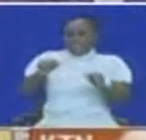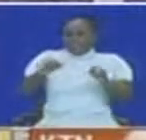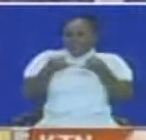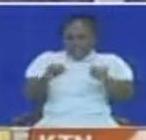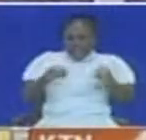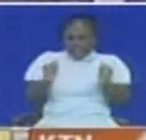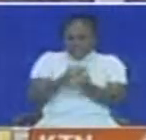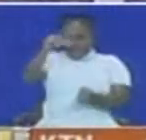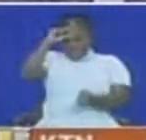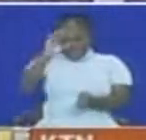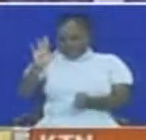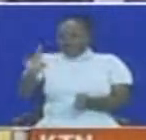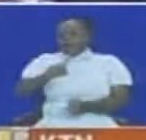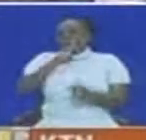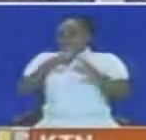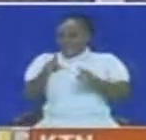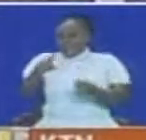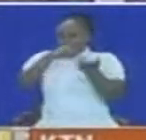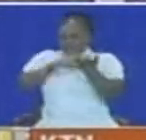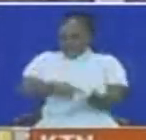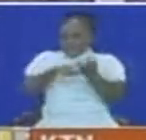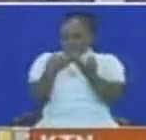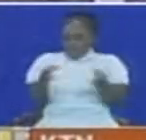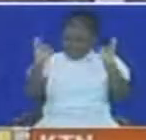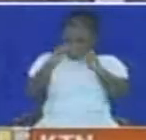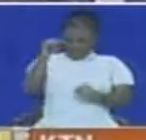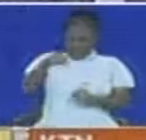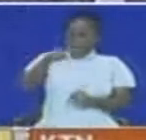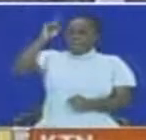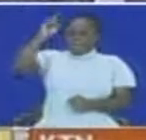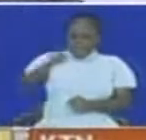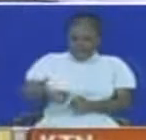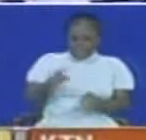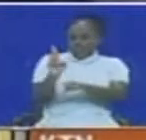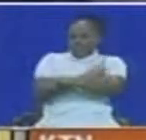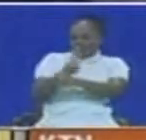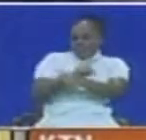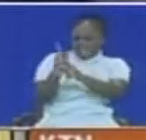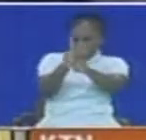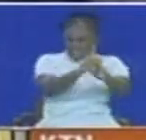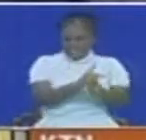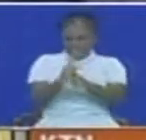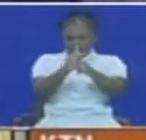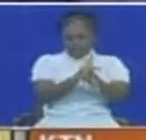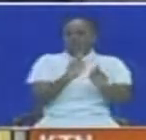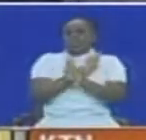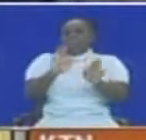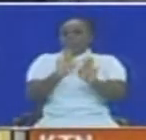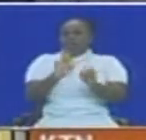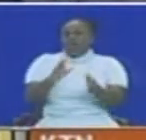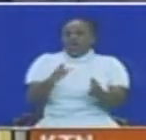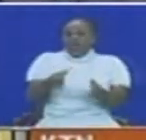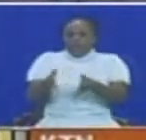yake. Lakini amesisitiza pia kuwa uhuru huo lazima utumike kwa makini. There is no room here for